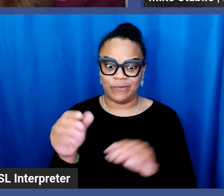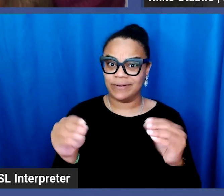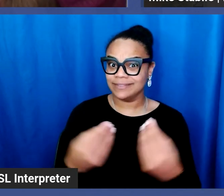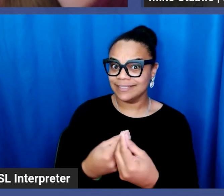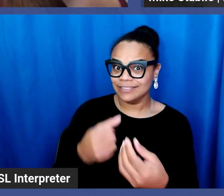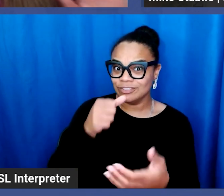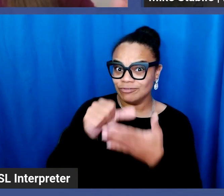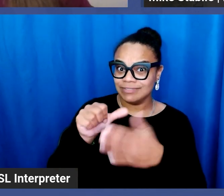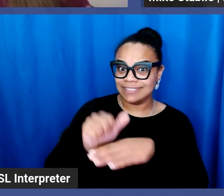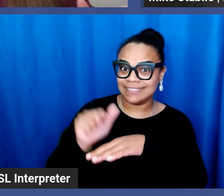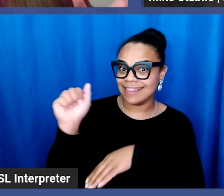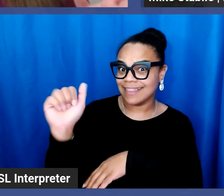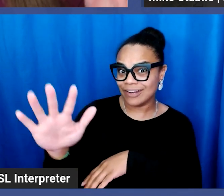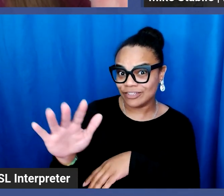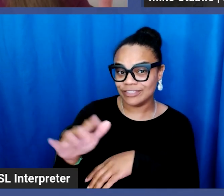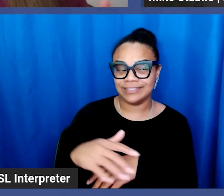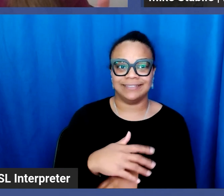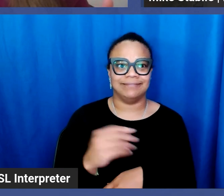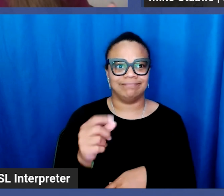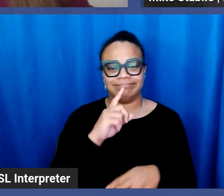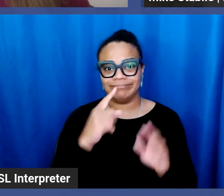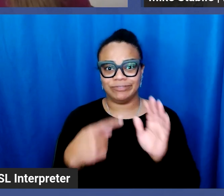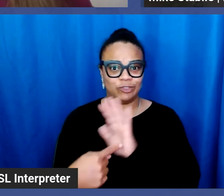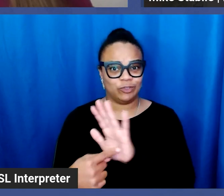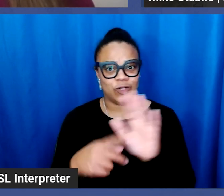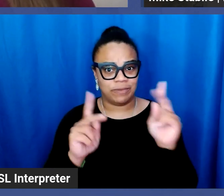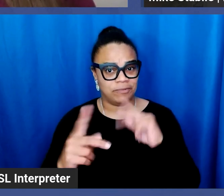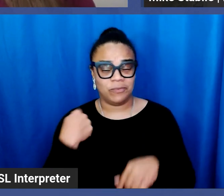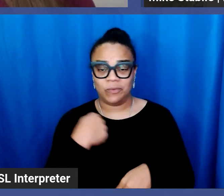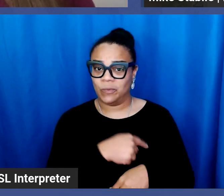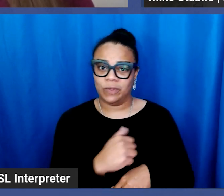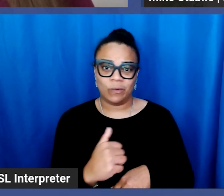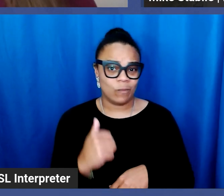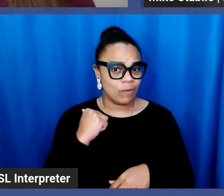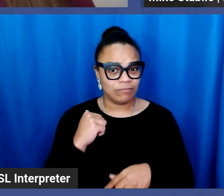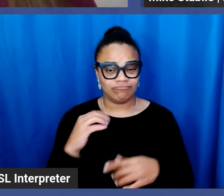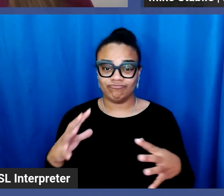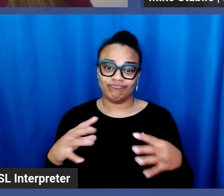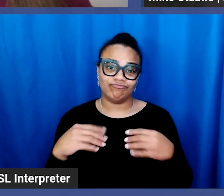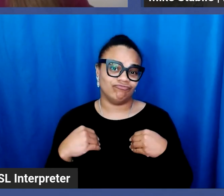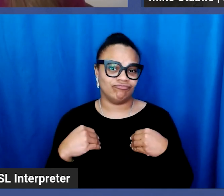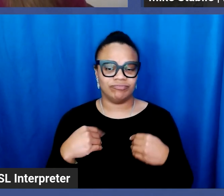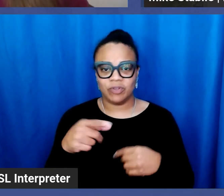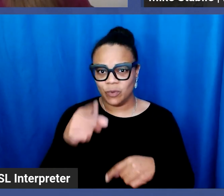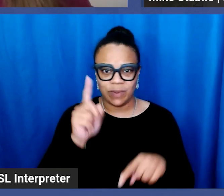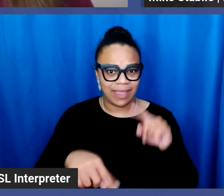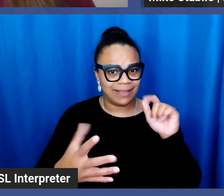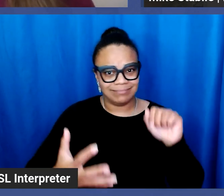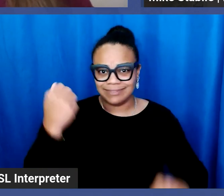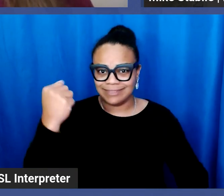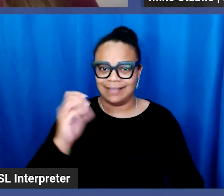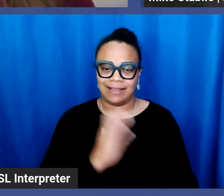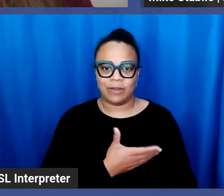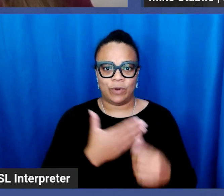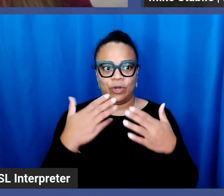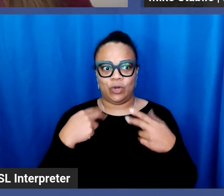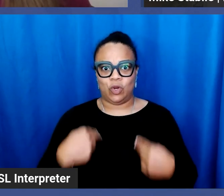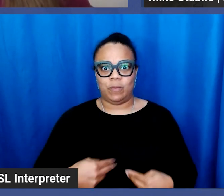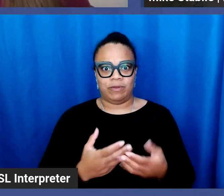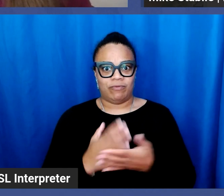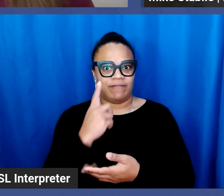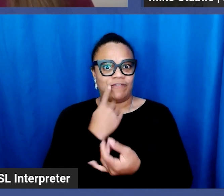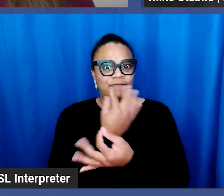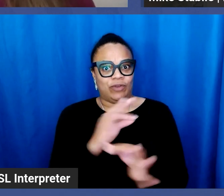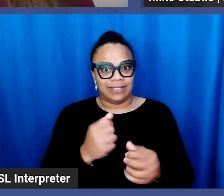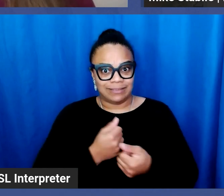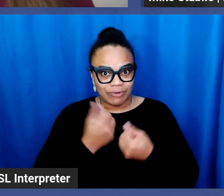letters and, kind of show folks that we're not going to take this, right? Like, you can't just take away our human right to free expression,